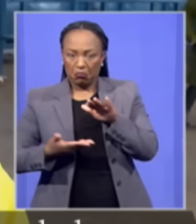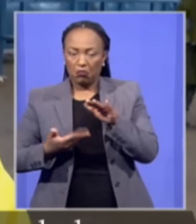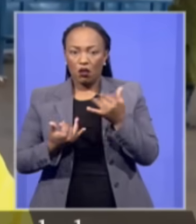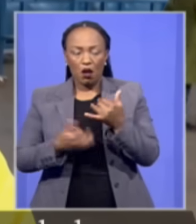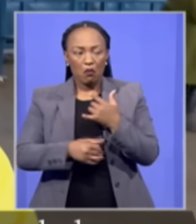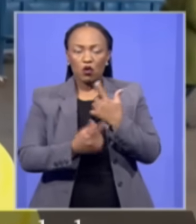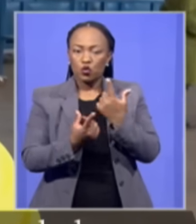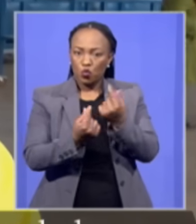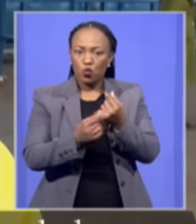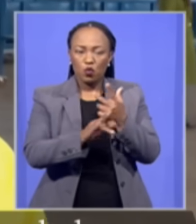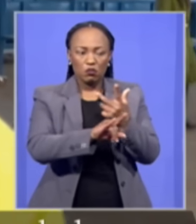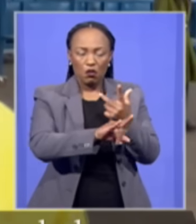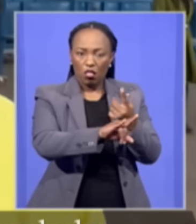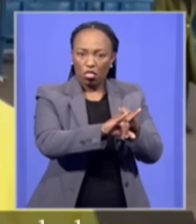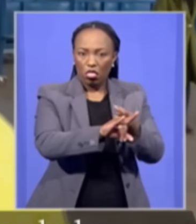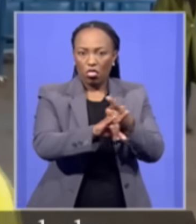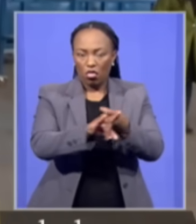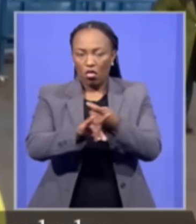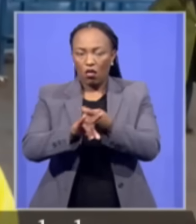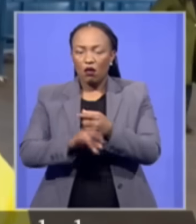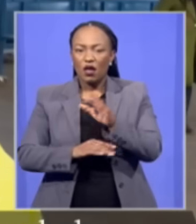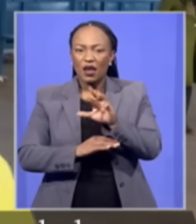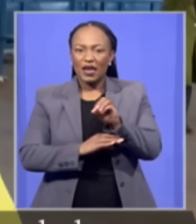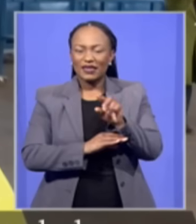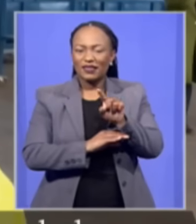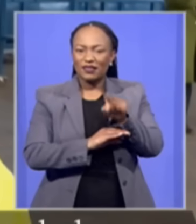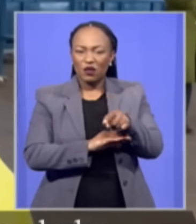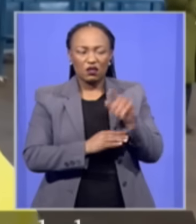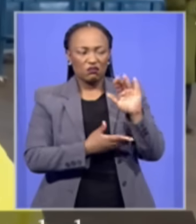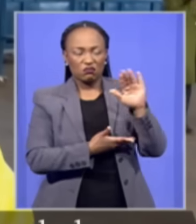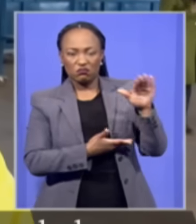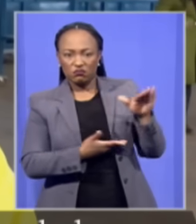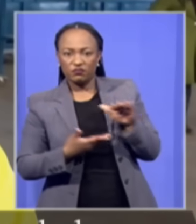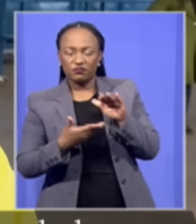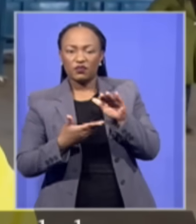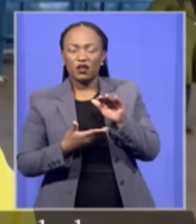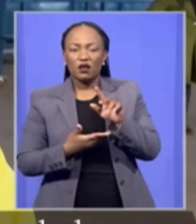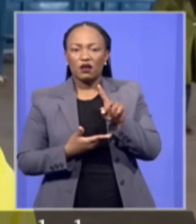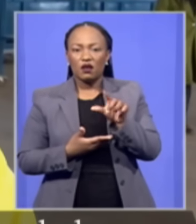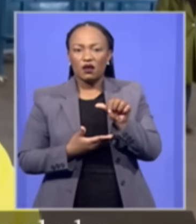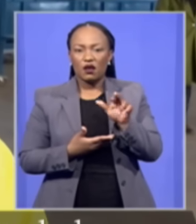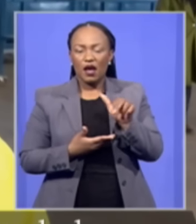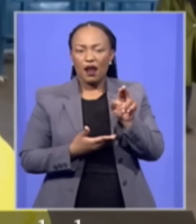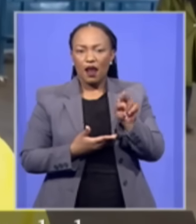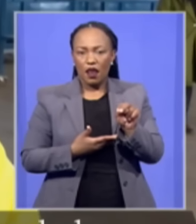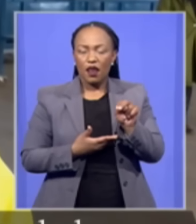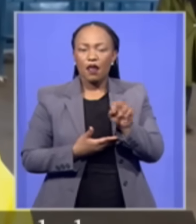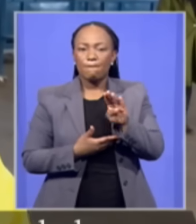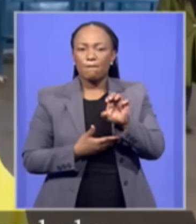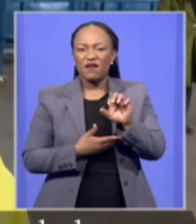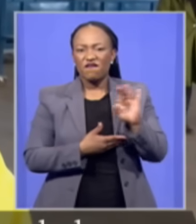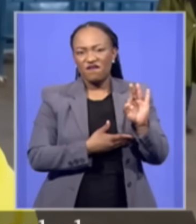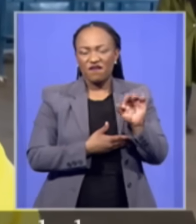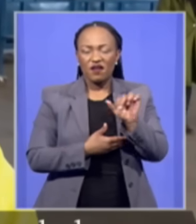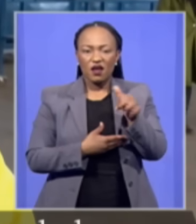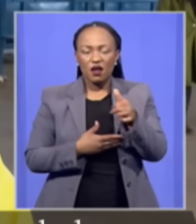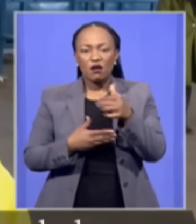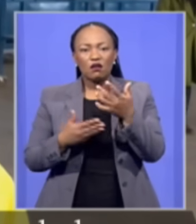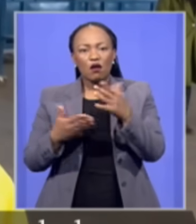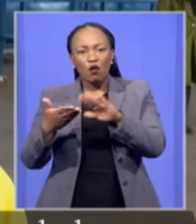so re odile di vaccination tse 900,000 tse ding di tlile mo Karan Beef, tse dingwe re disitse ko di communal